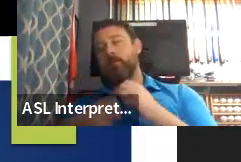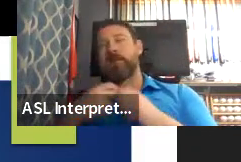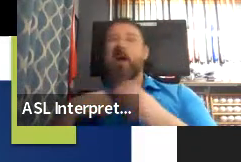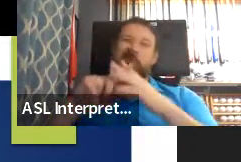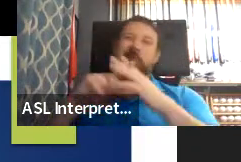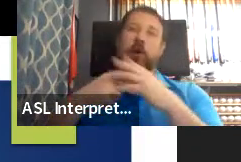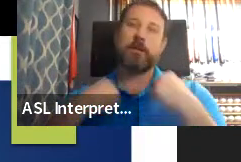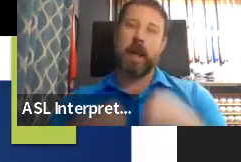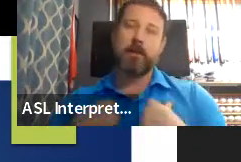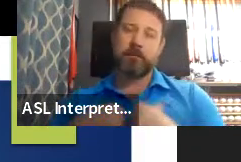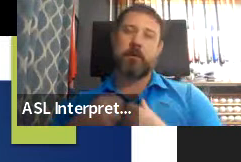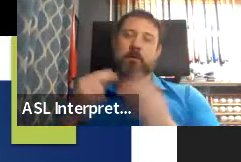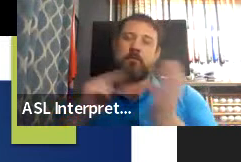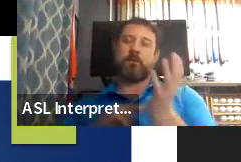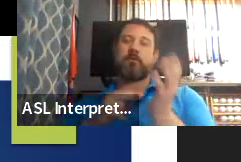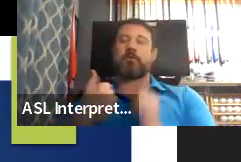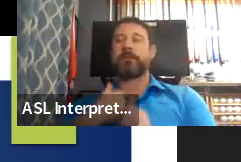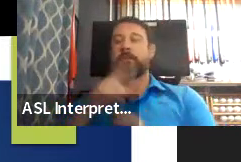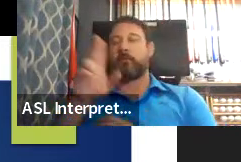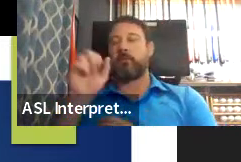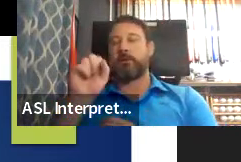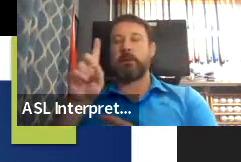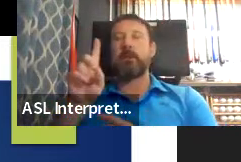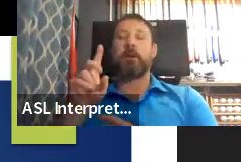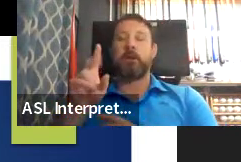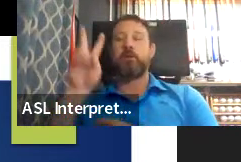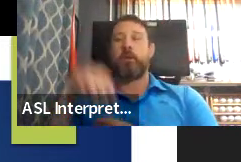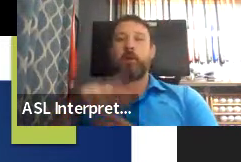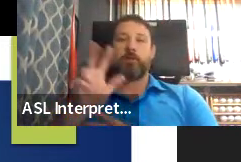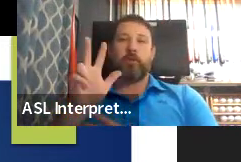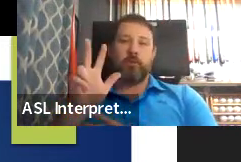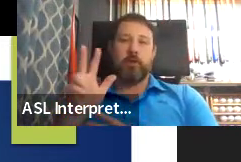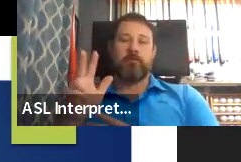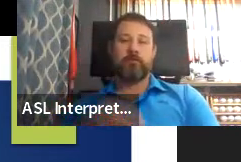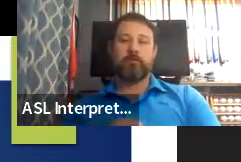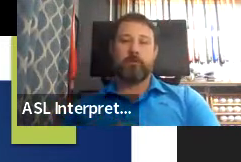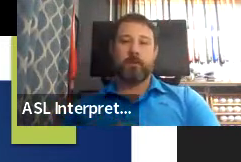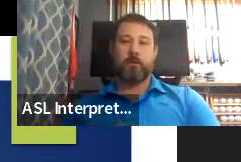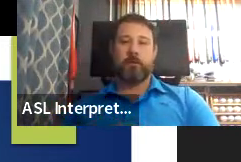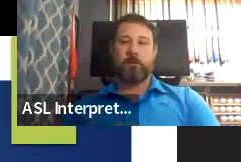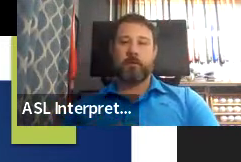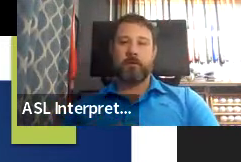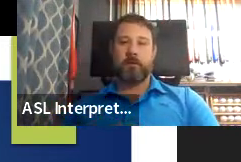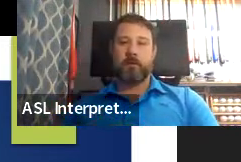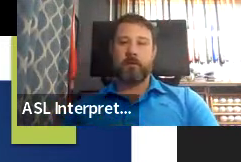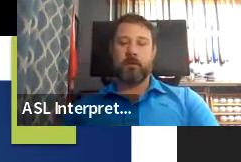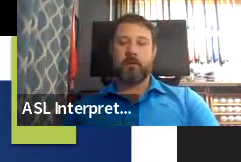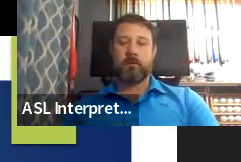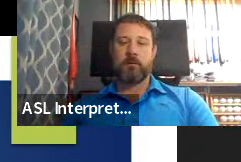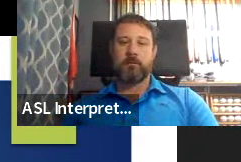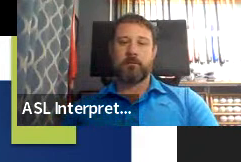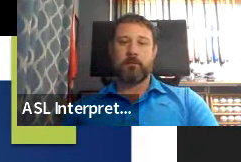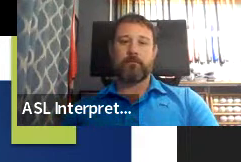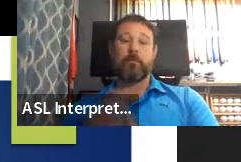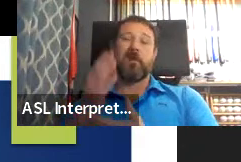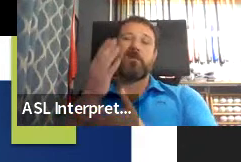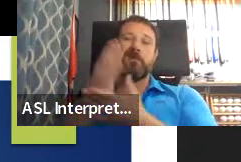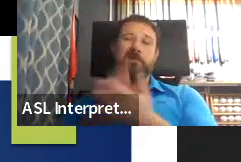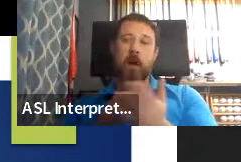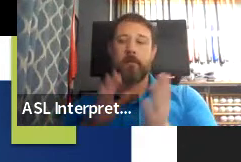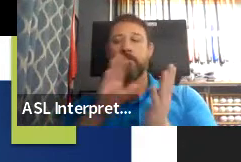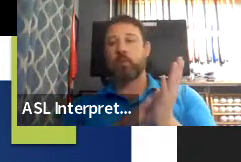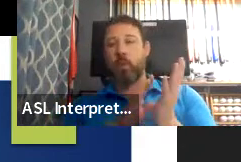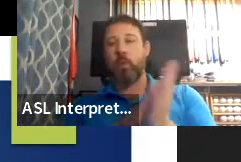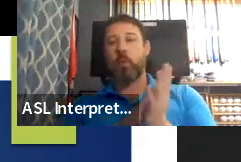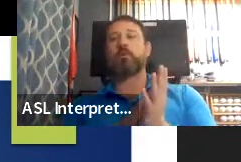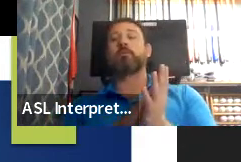asthma nurse at USD in 2003 on a CDC grant. And some of the schools, we had